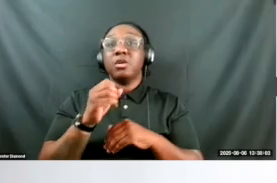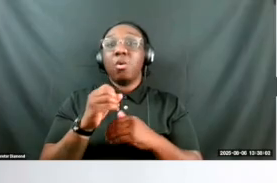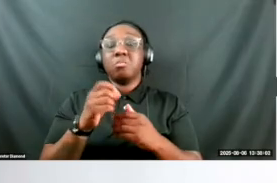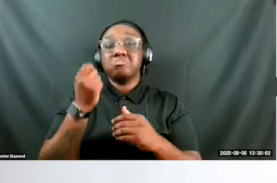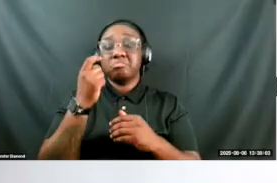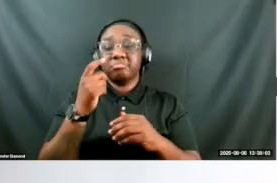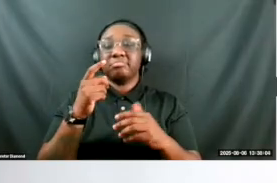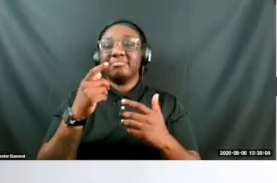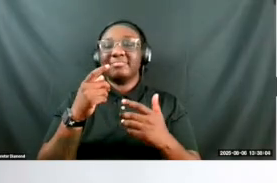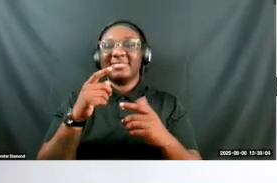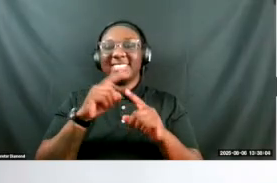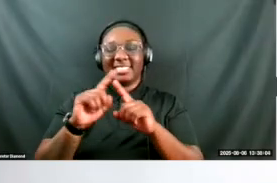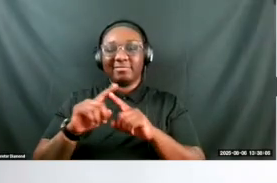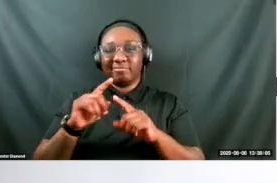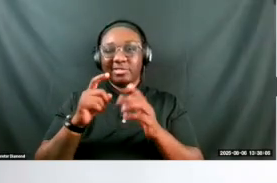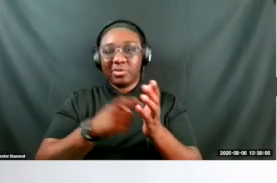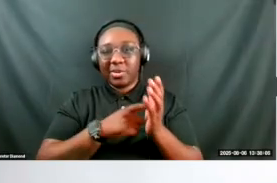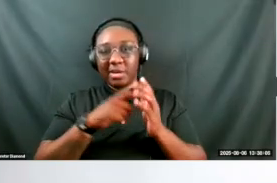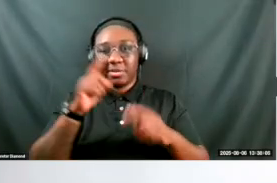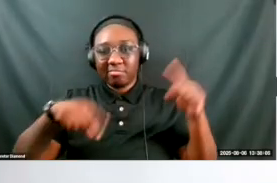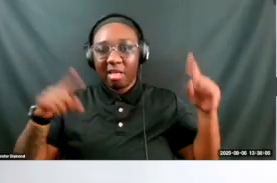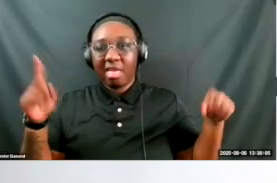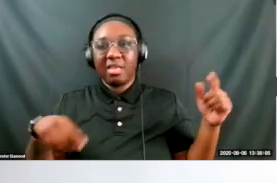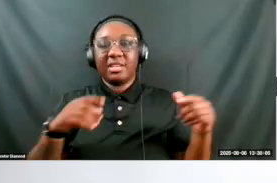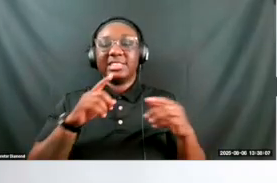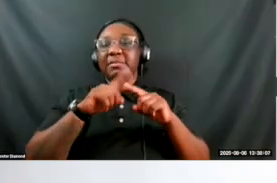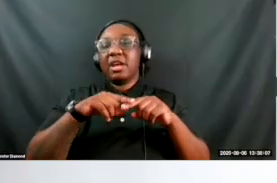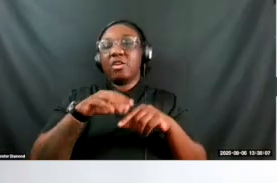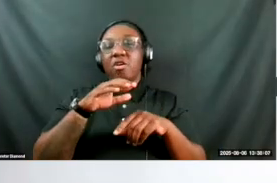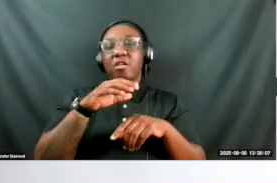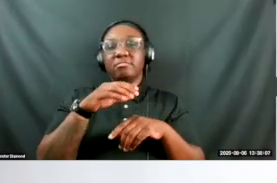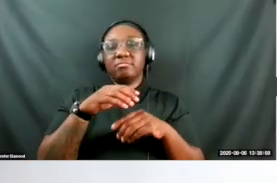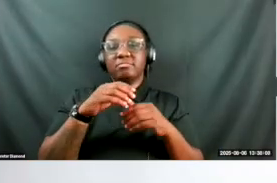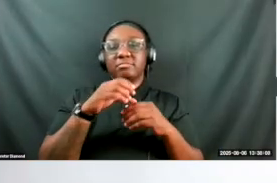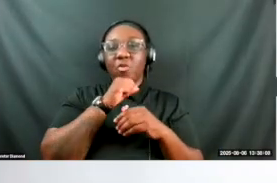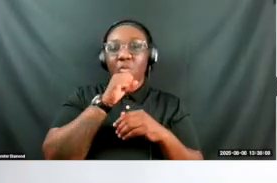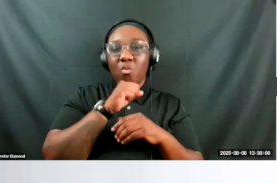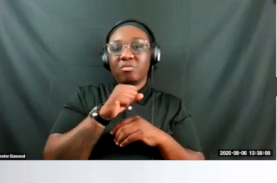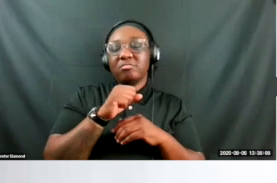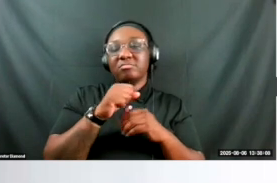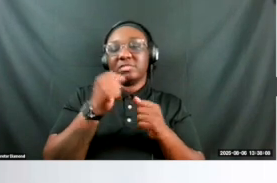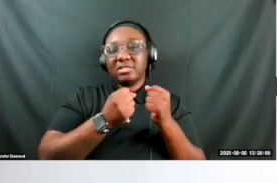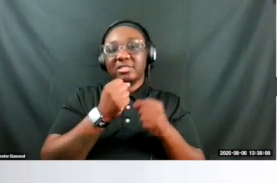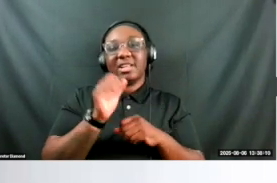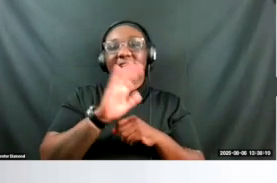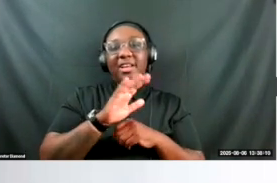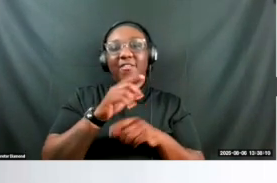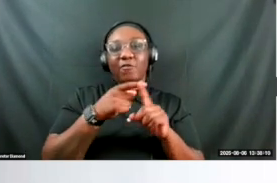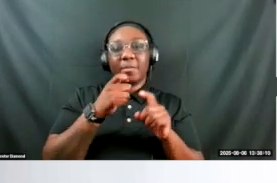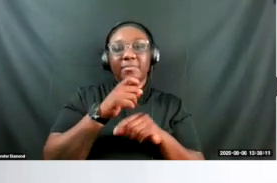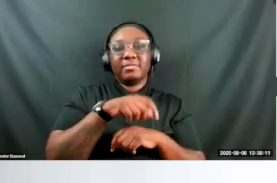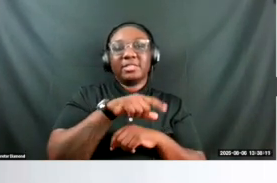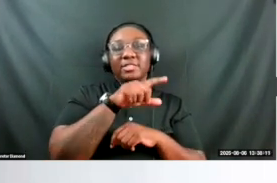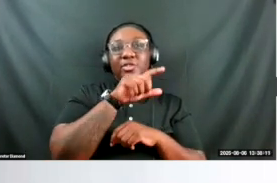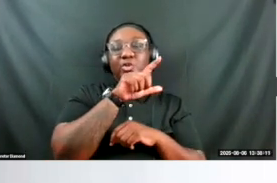how old the vehicle must be, ranging from 2006 or older to 2010 or older.